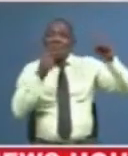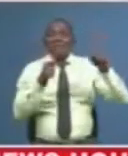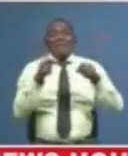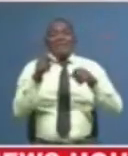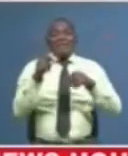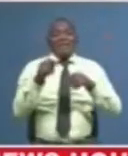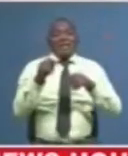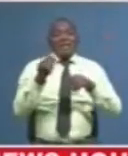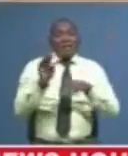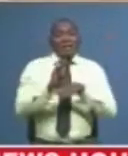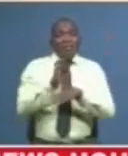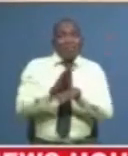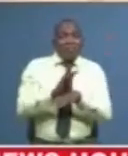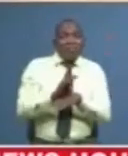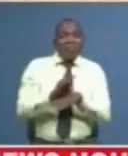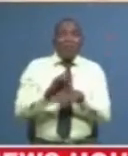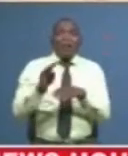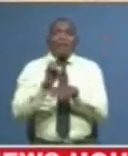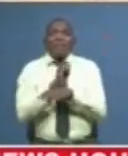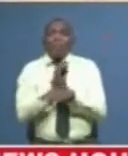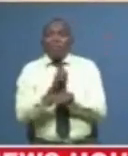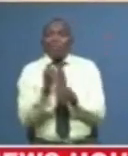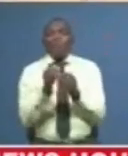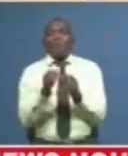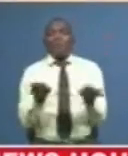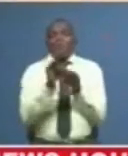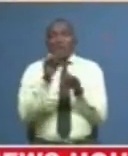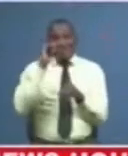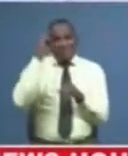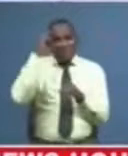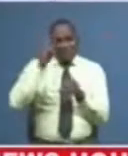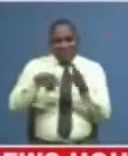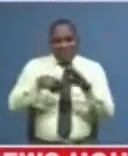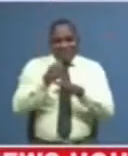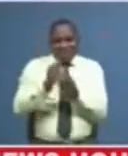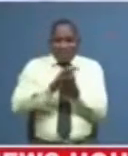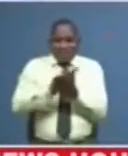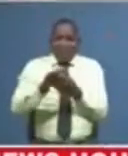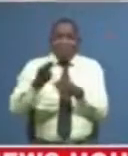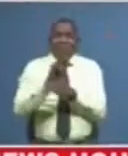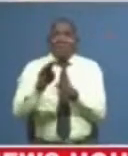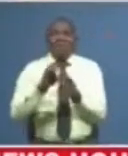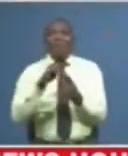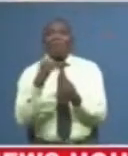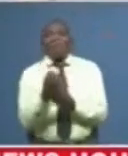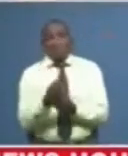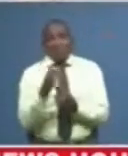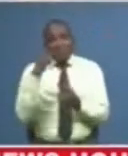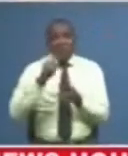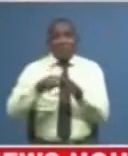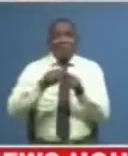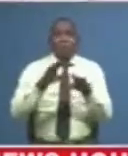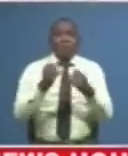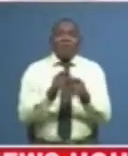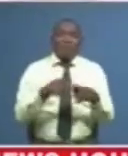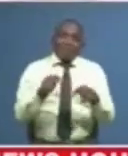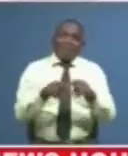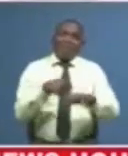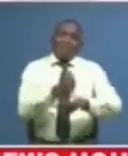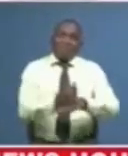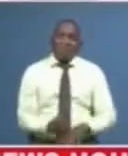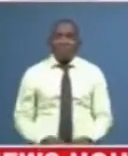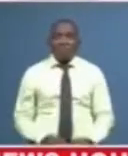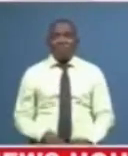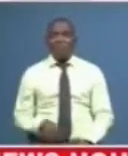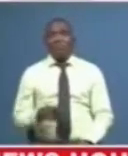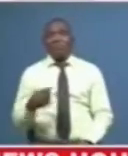key to Ghana's unemployment situation. He said the government will create a conducive business environment for companies to thrive. I want